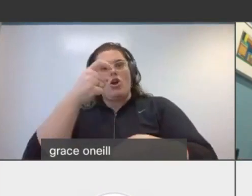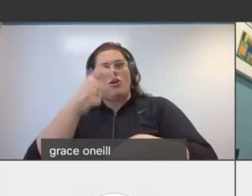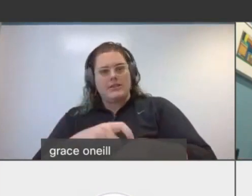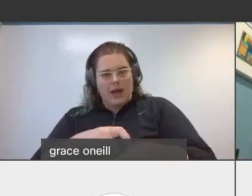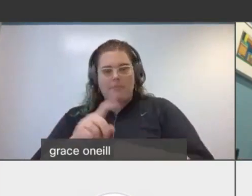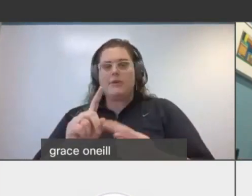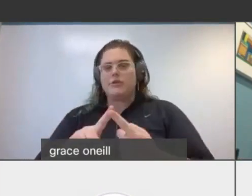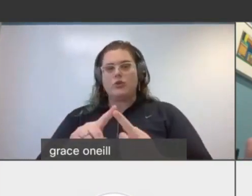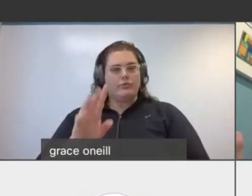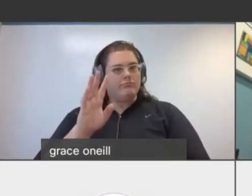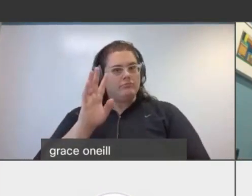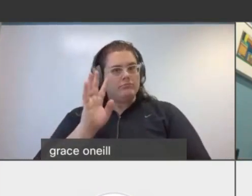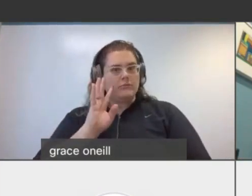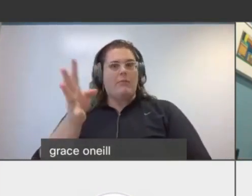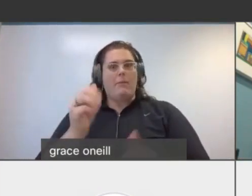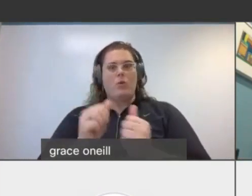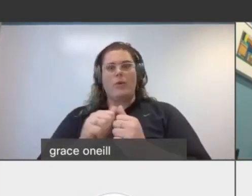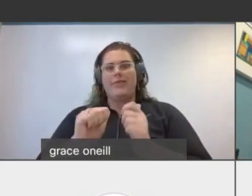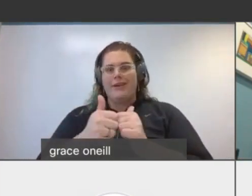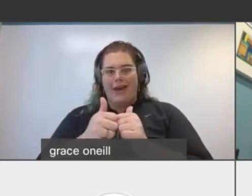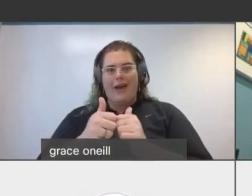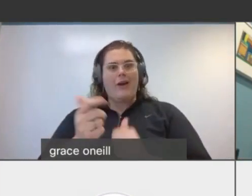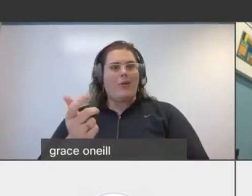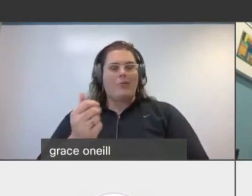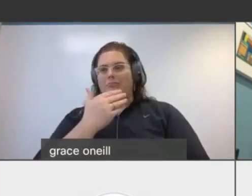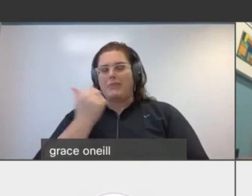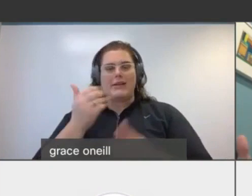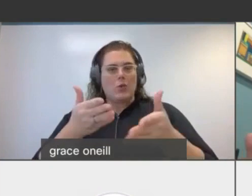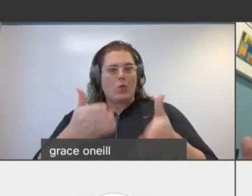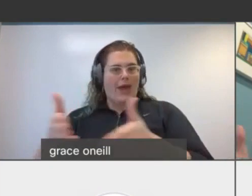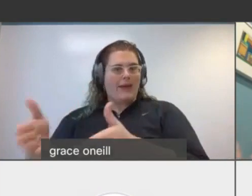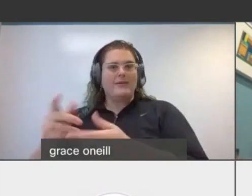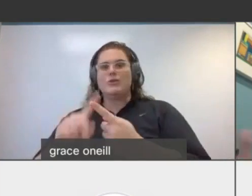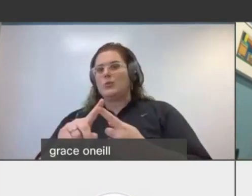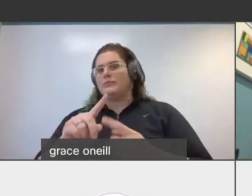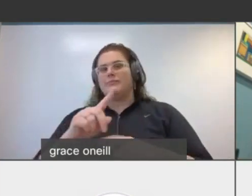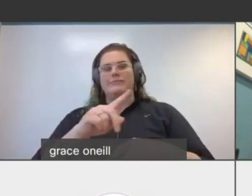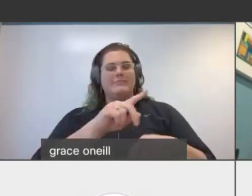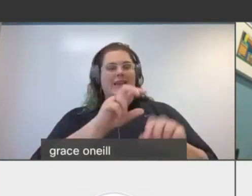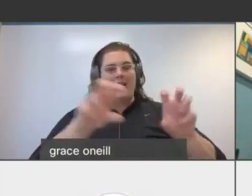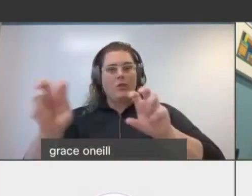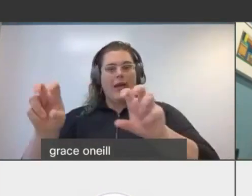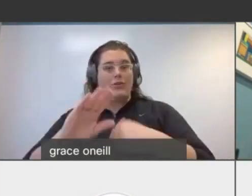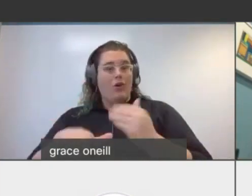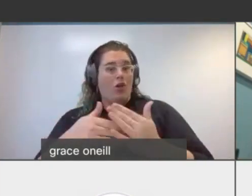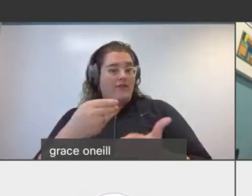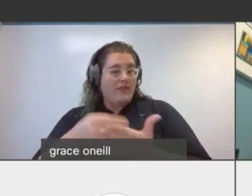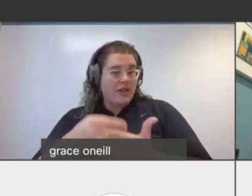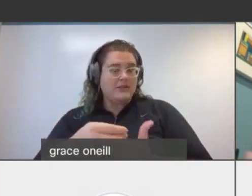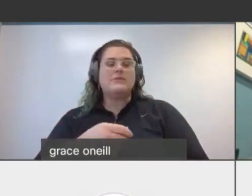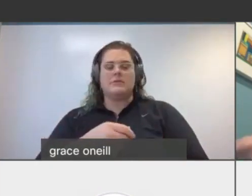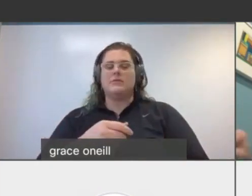up with a way that seemed best to allocate all of those funds, they came up with